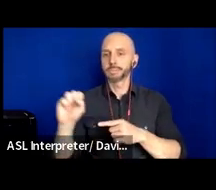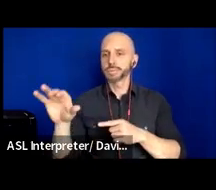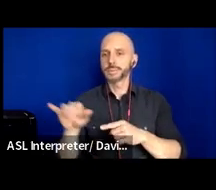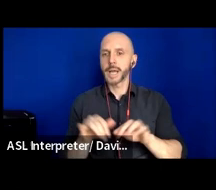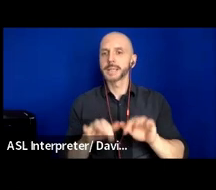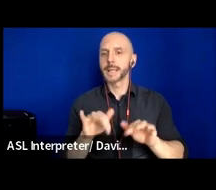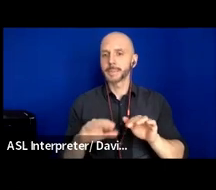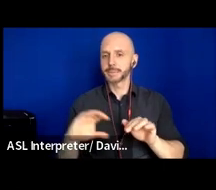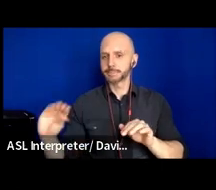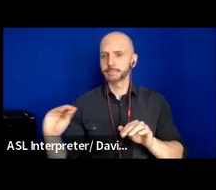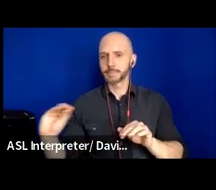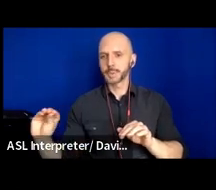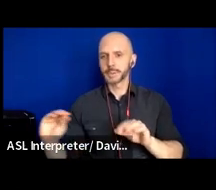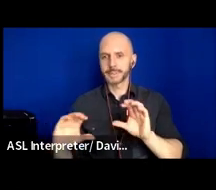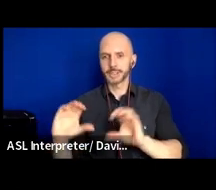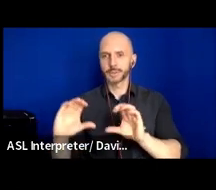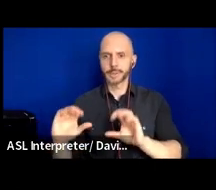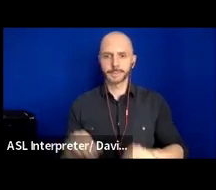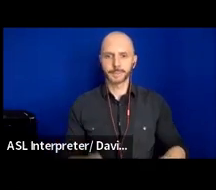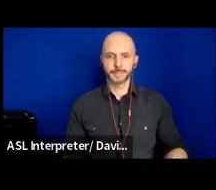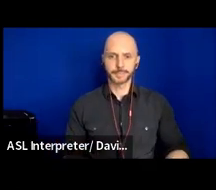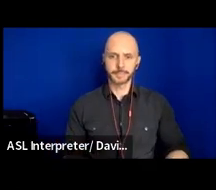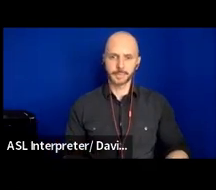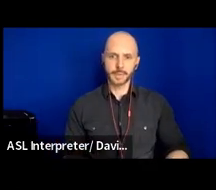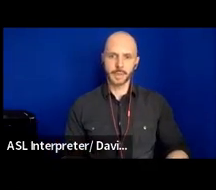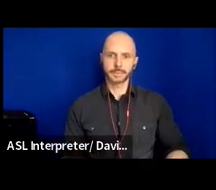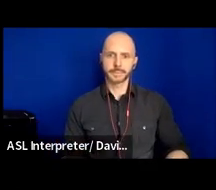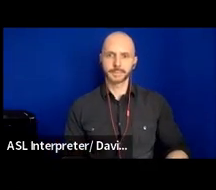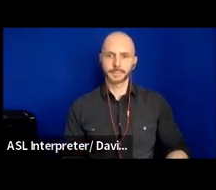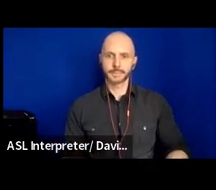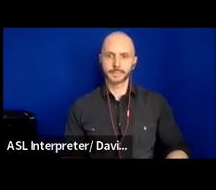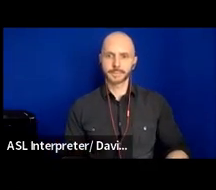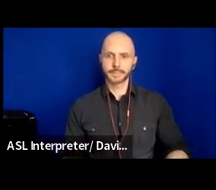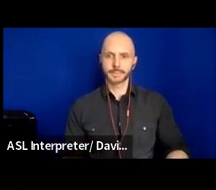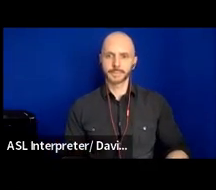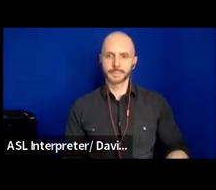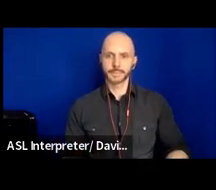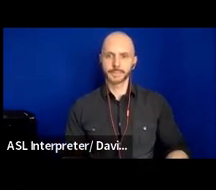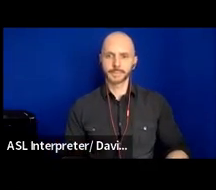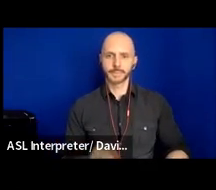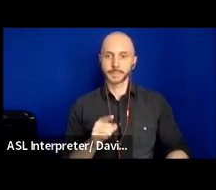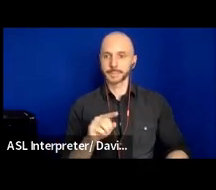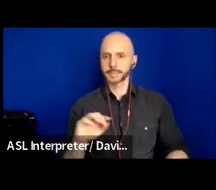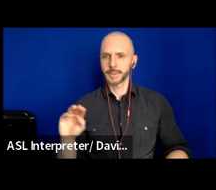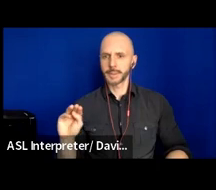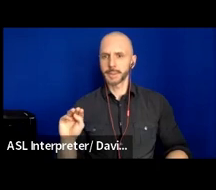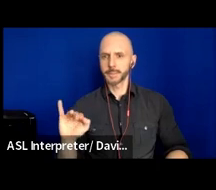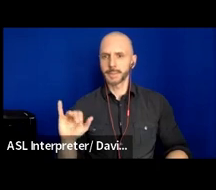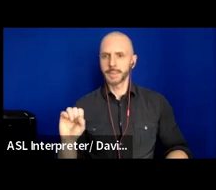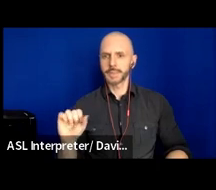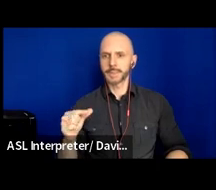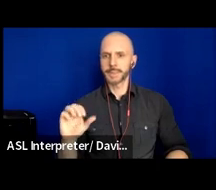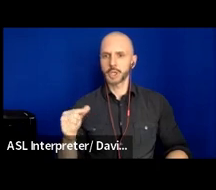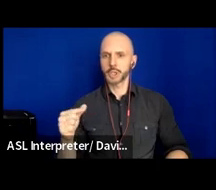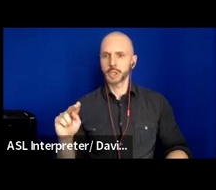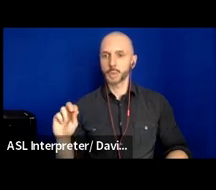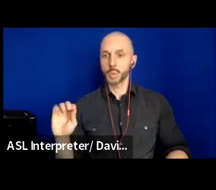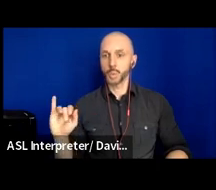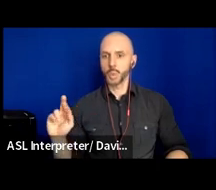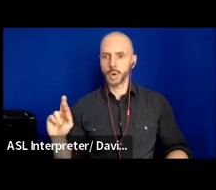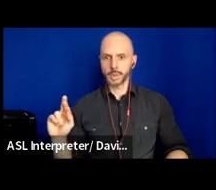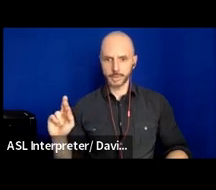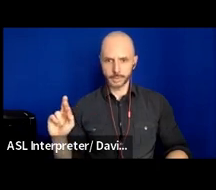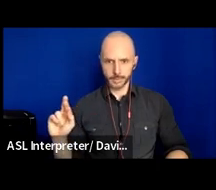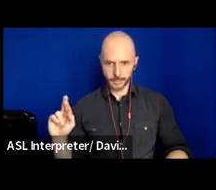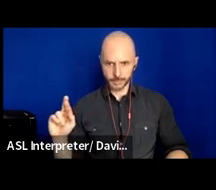misogynoir. This might be a wrong spelling, but it's something like that in the moment, misogynoir. The one